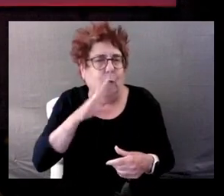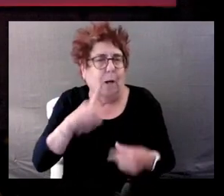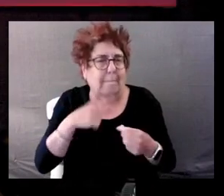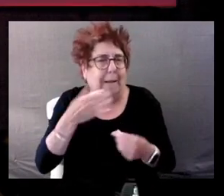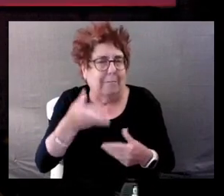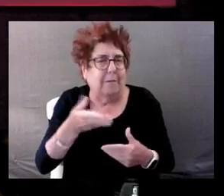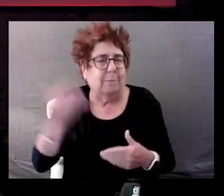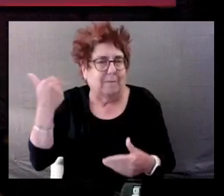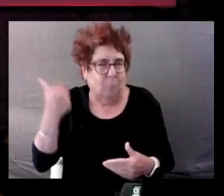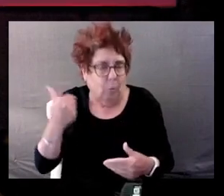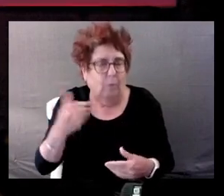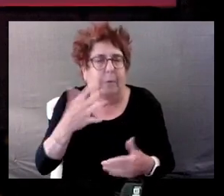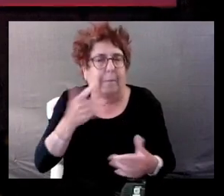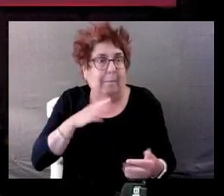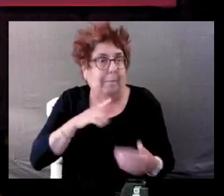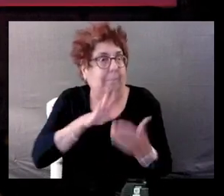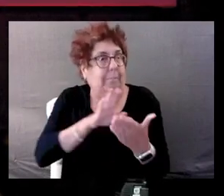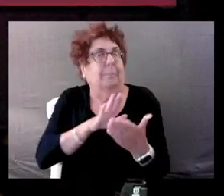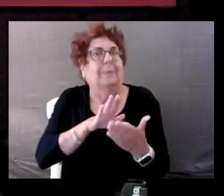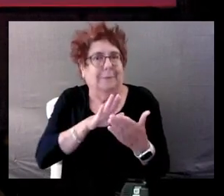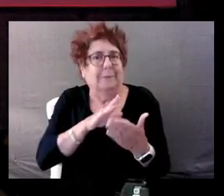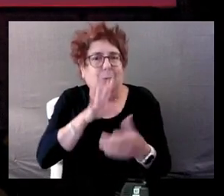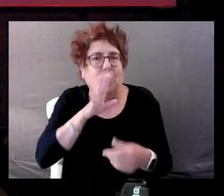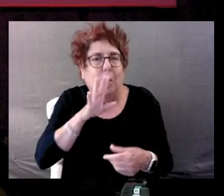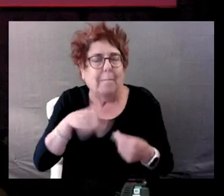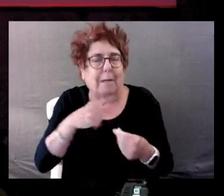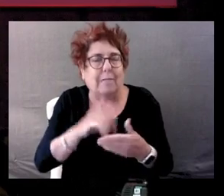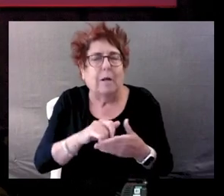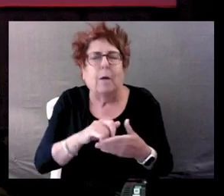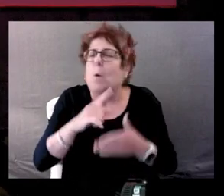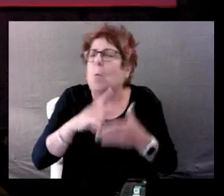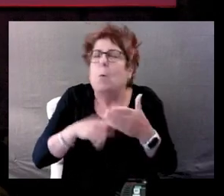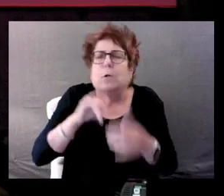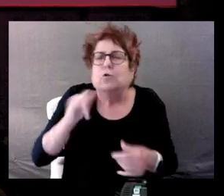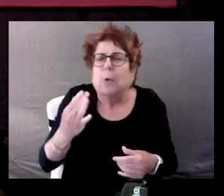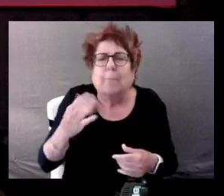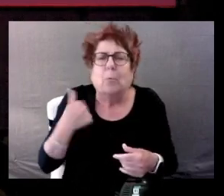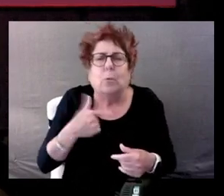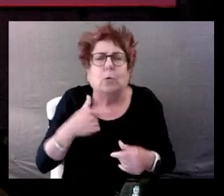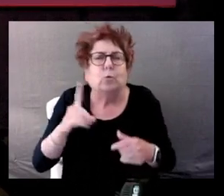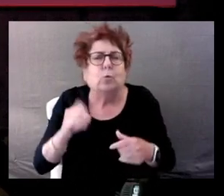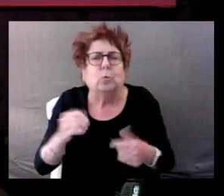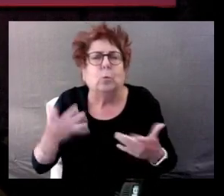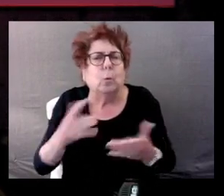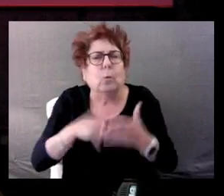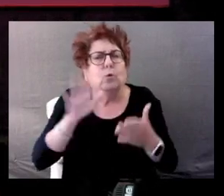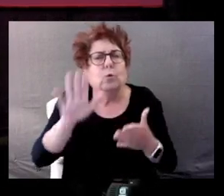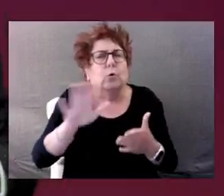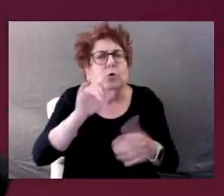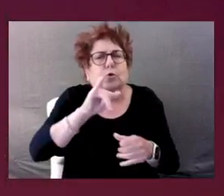becoming increasingly obsessed about, which is that, what job do we do? What's your job?